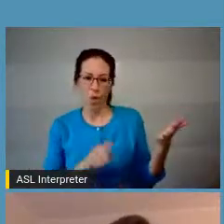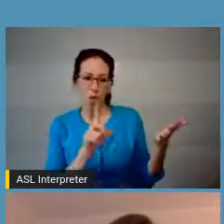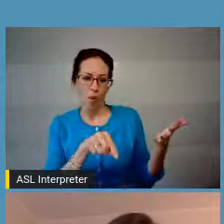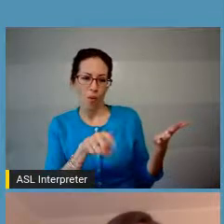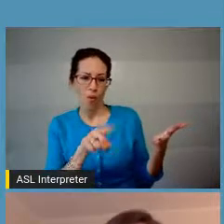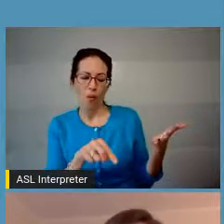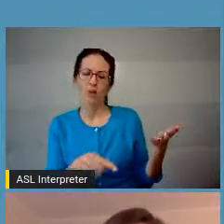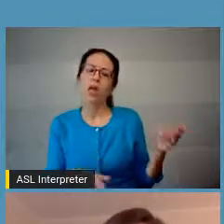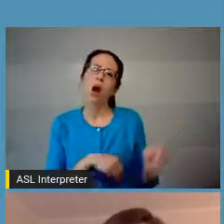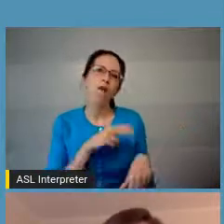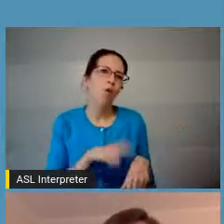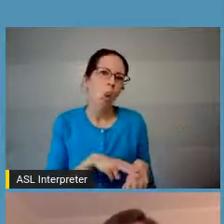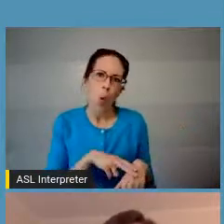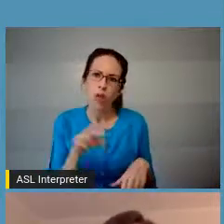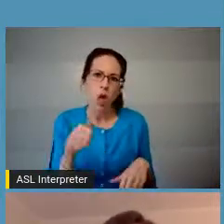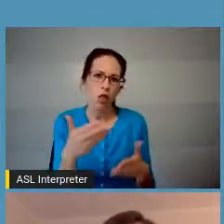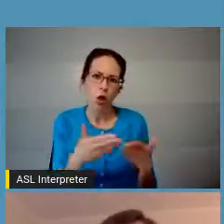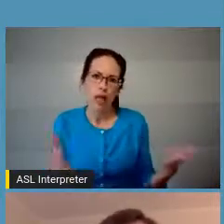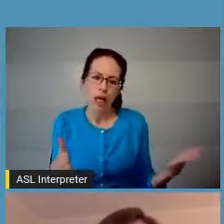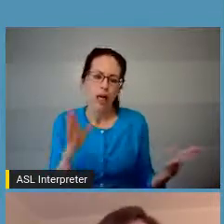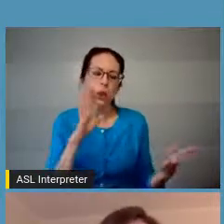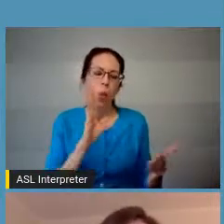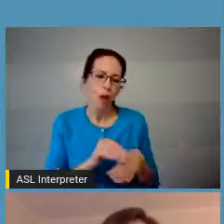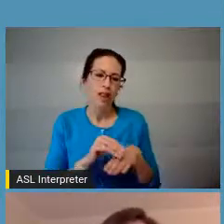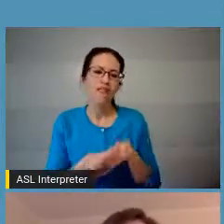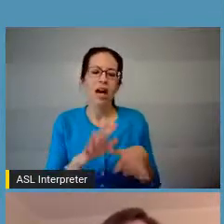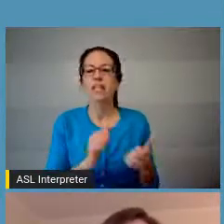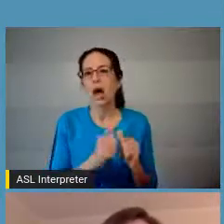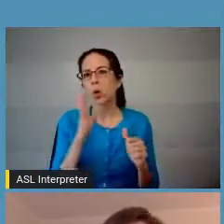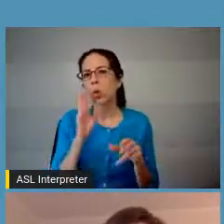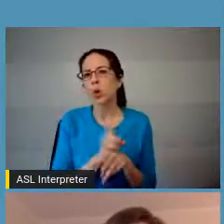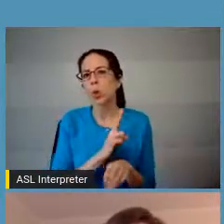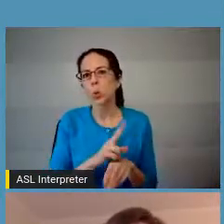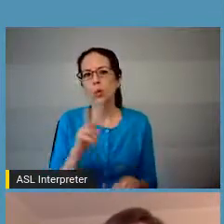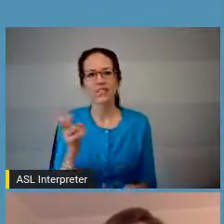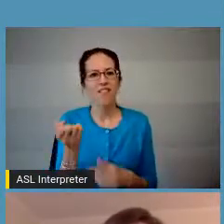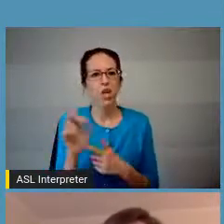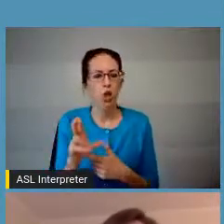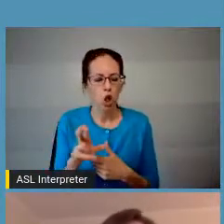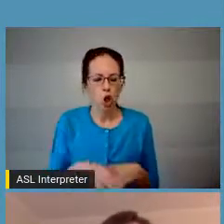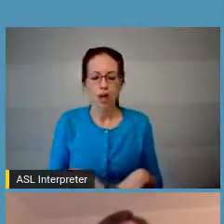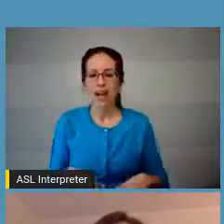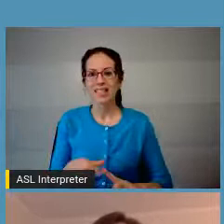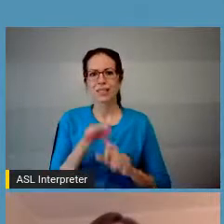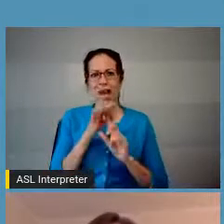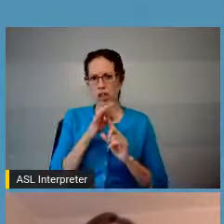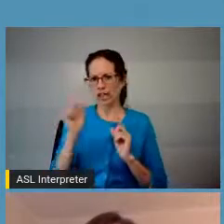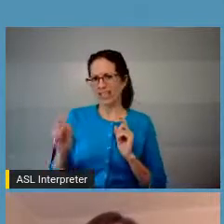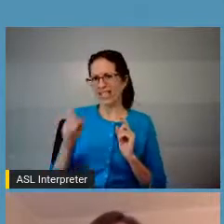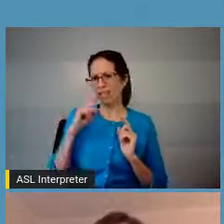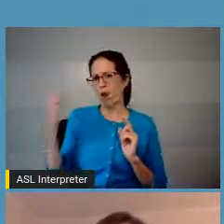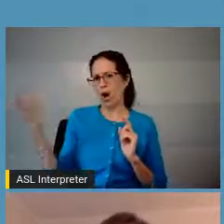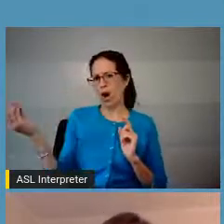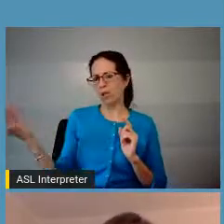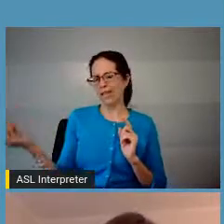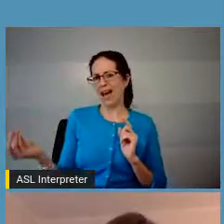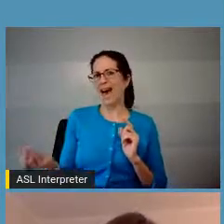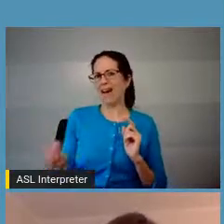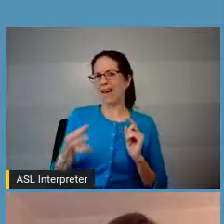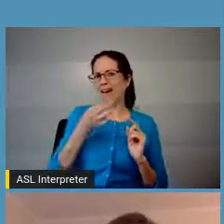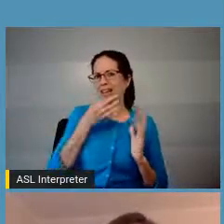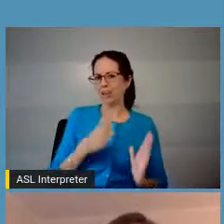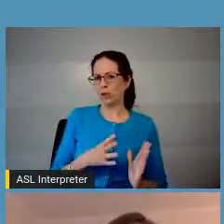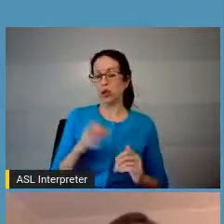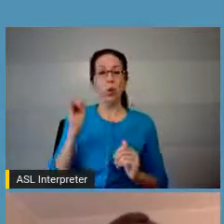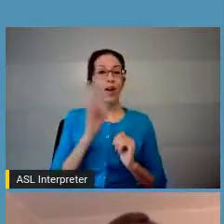of course, that would affect whether or not you use a vendor, especially the need for outside expertise. So if you have any kind